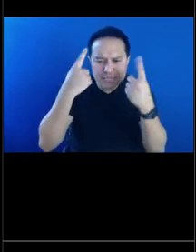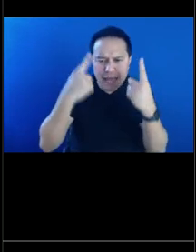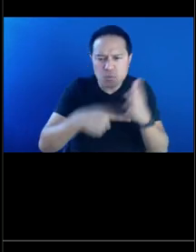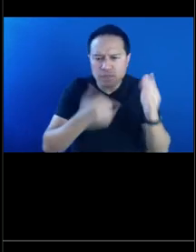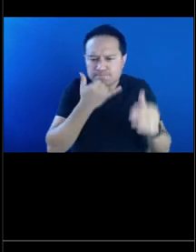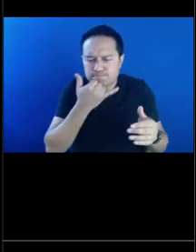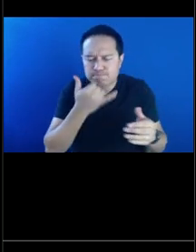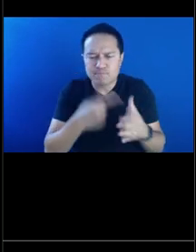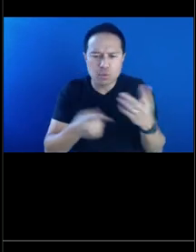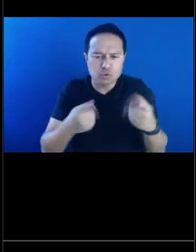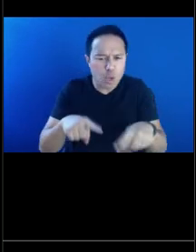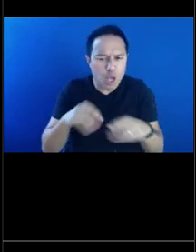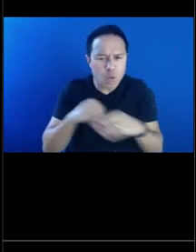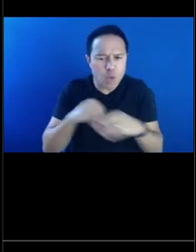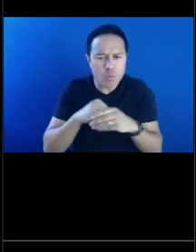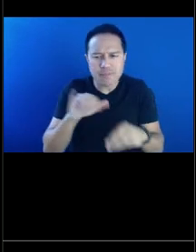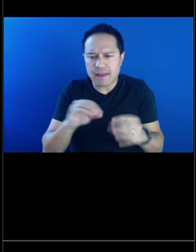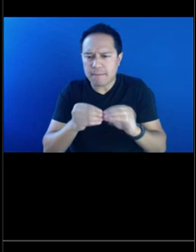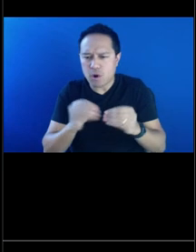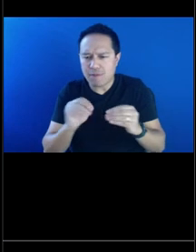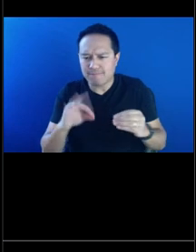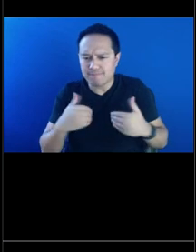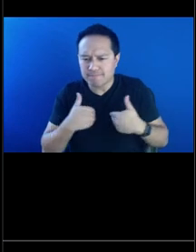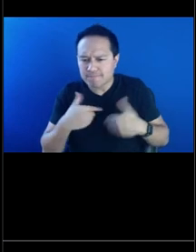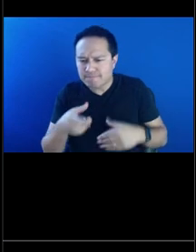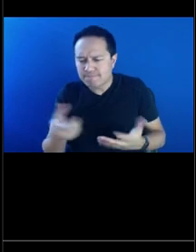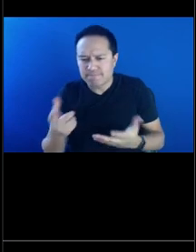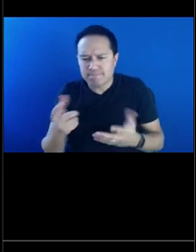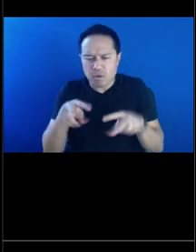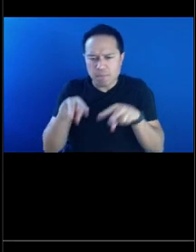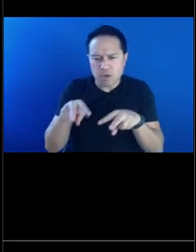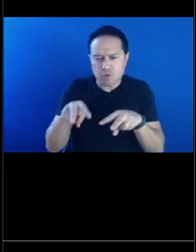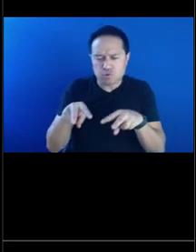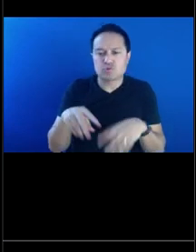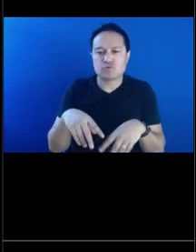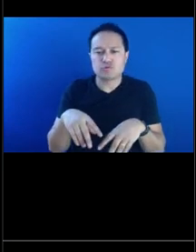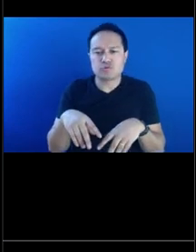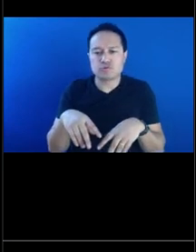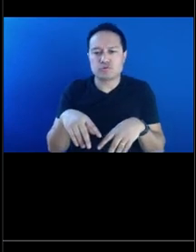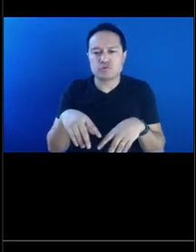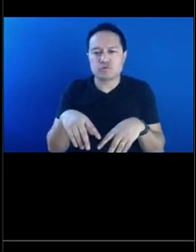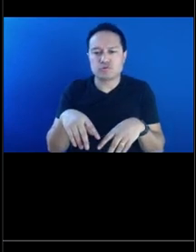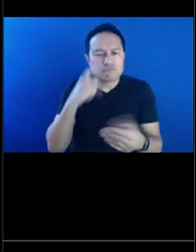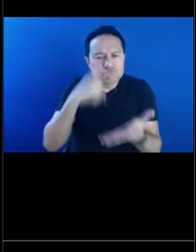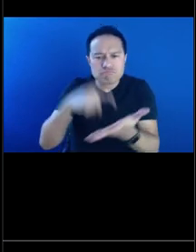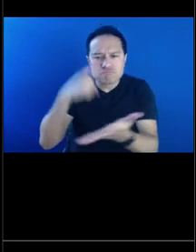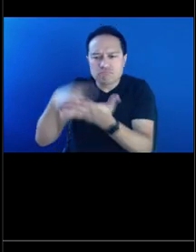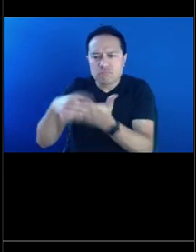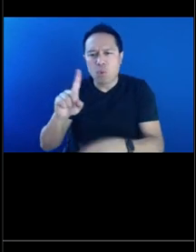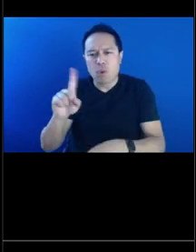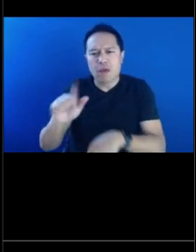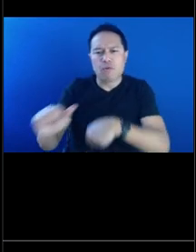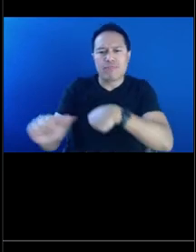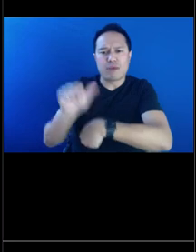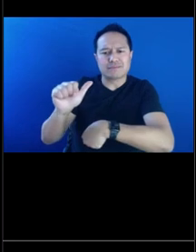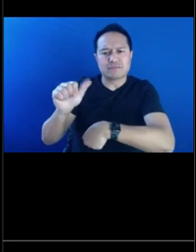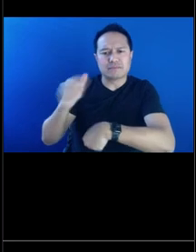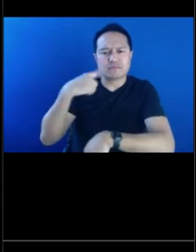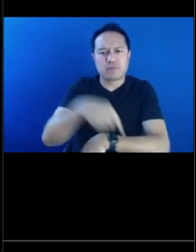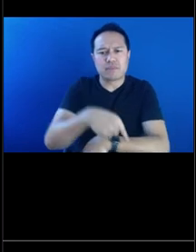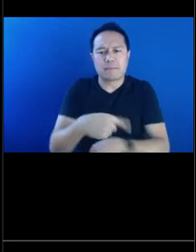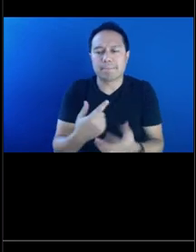the population, to monitor the population and identify threats and things that we could do to help recover that population so that the